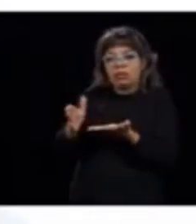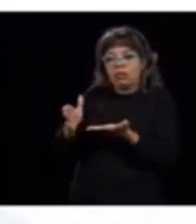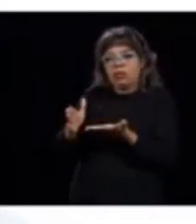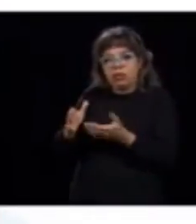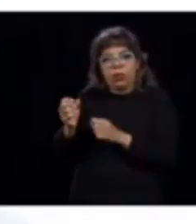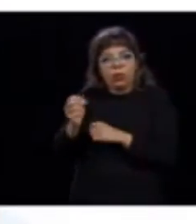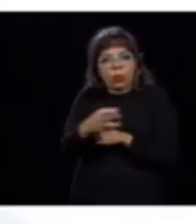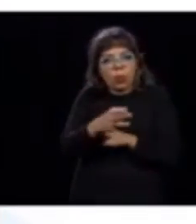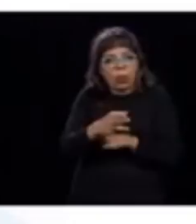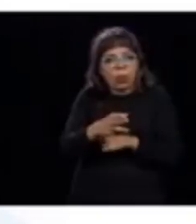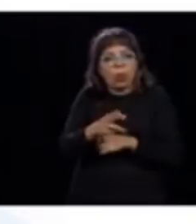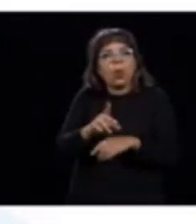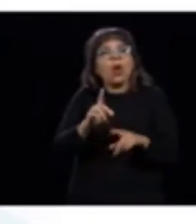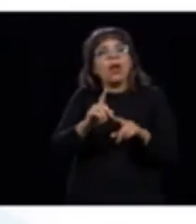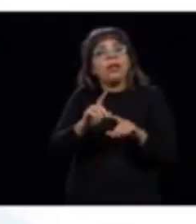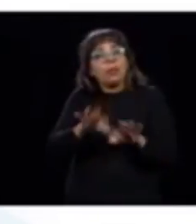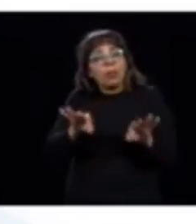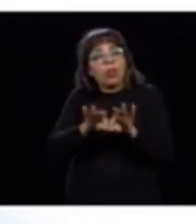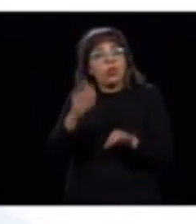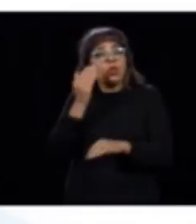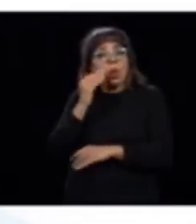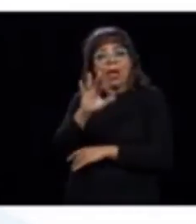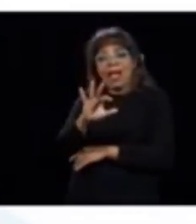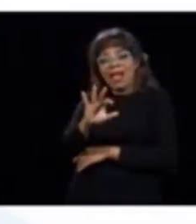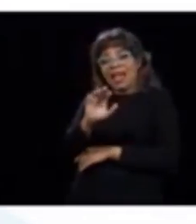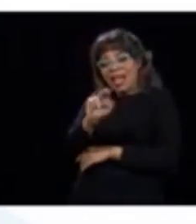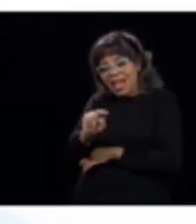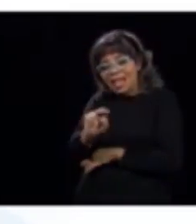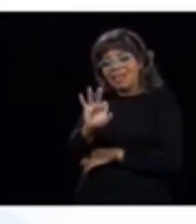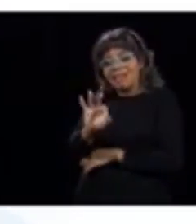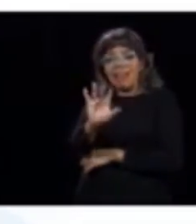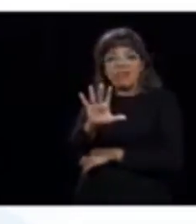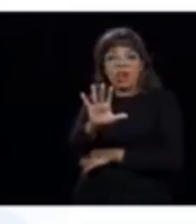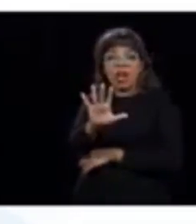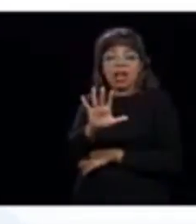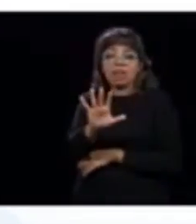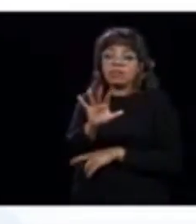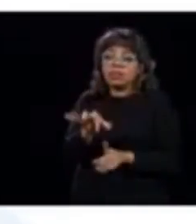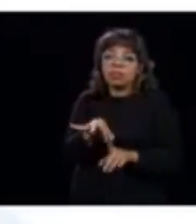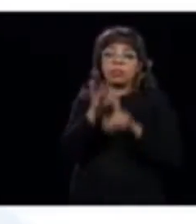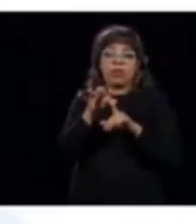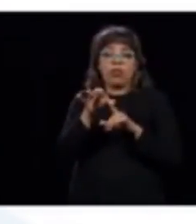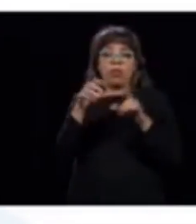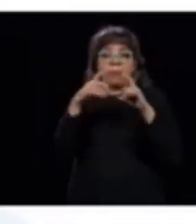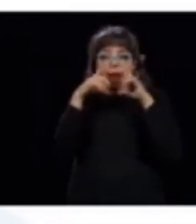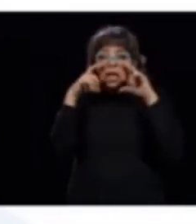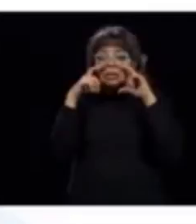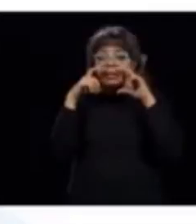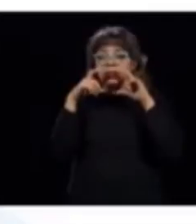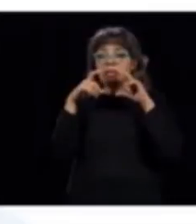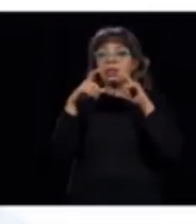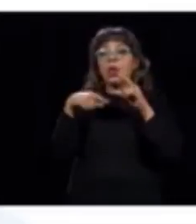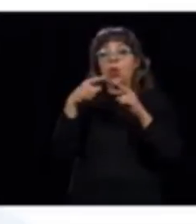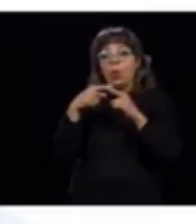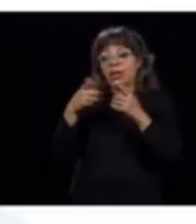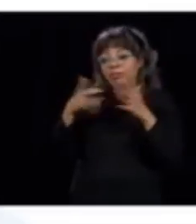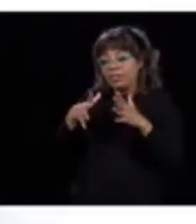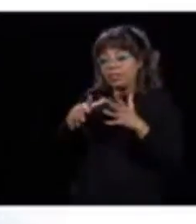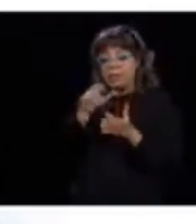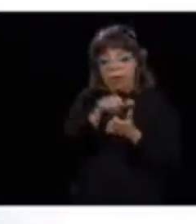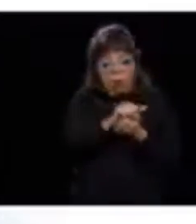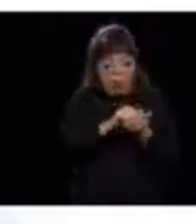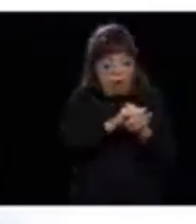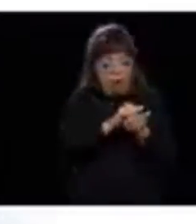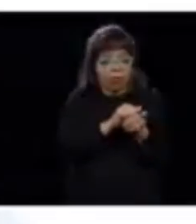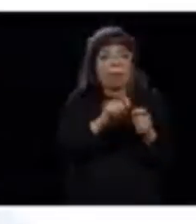can be disinfected are the N95. and the masque de procédure you have to throw them out after you've used them and